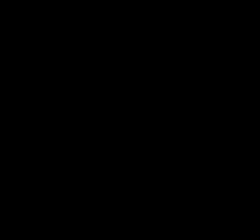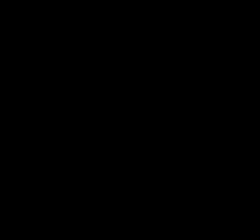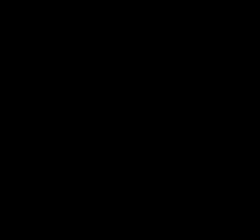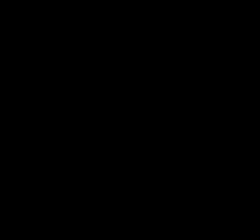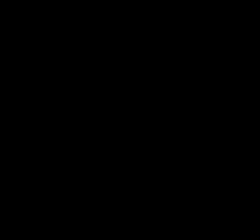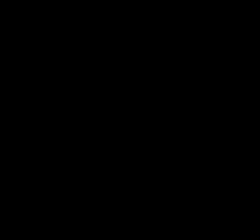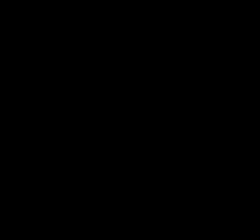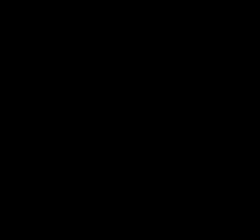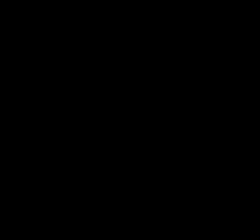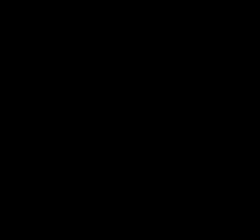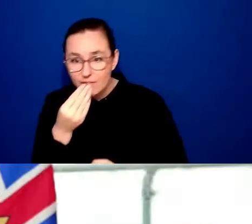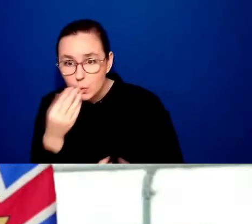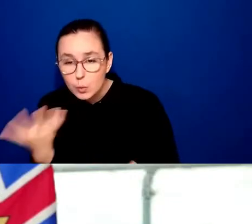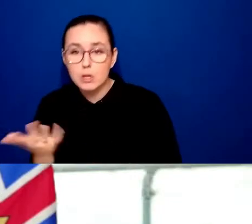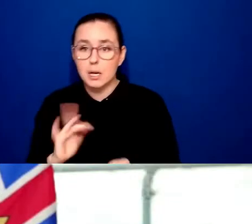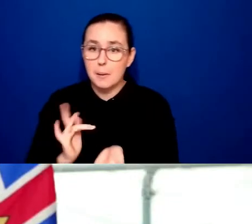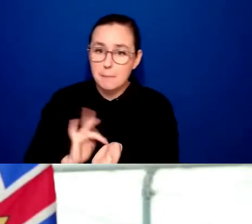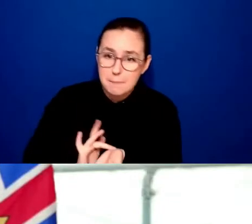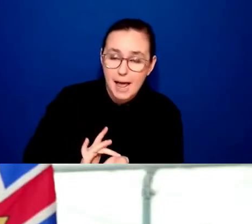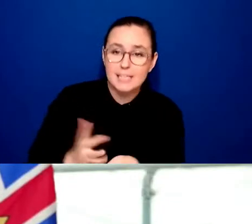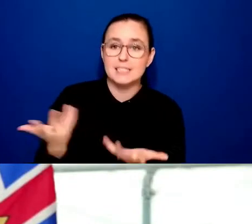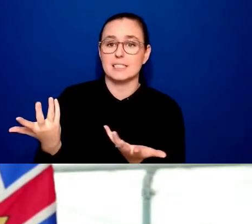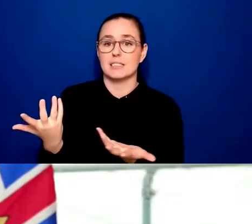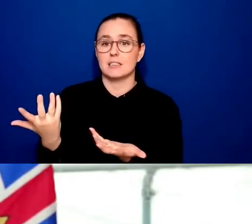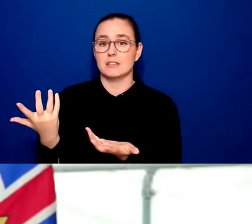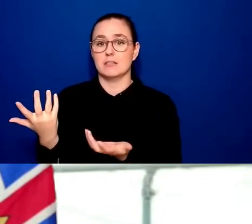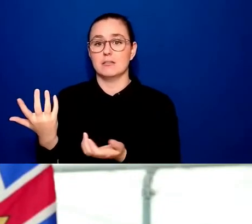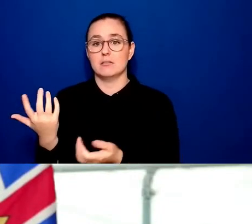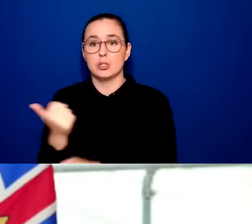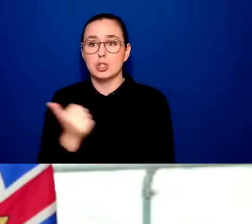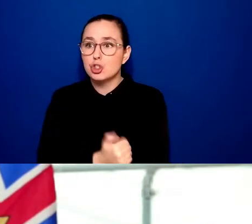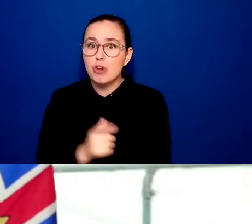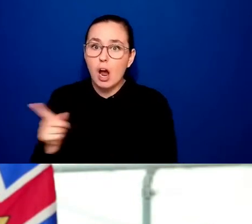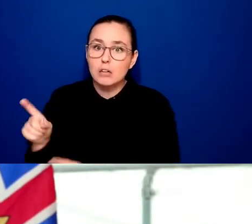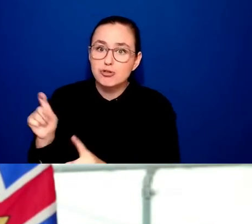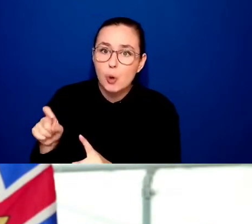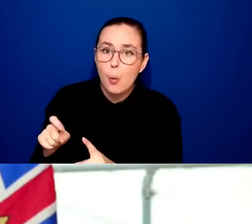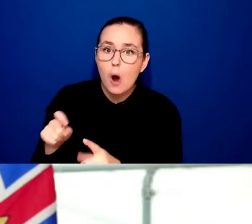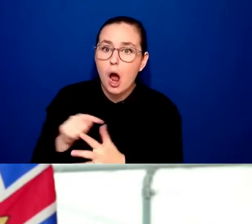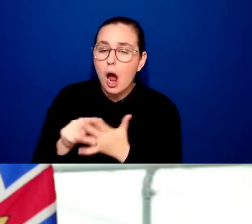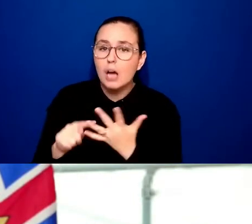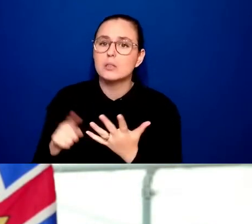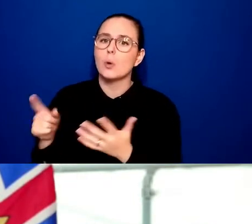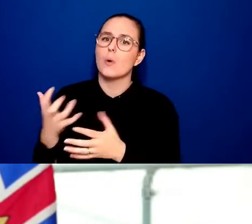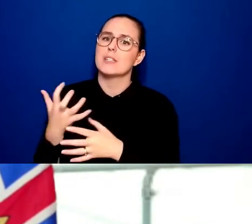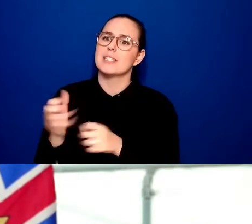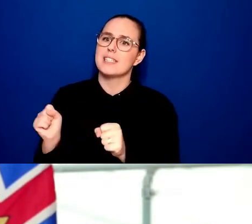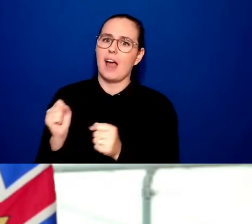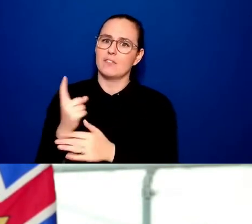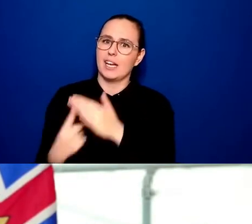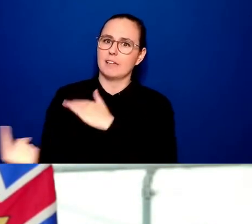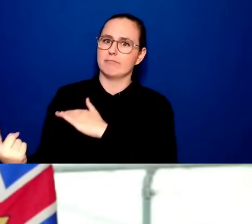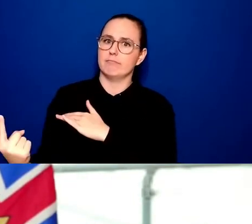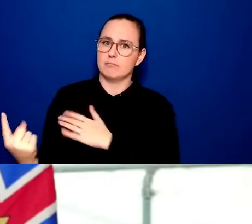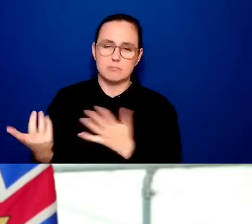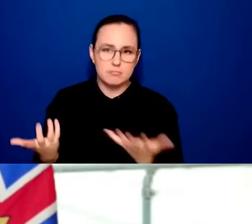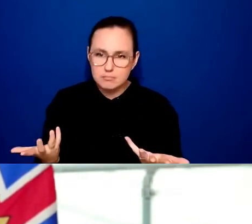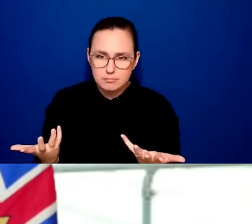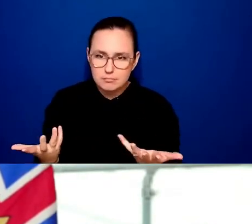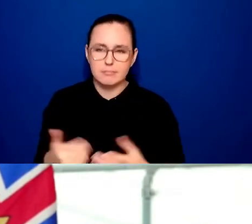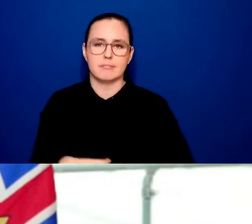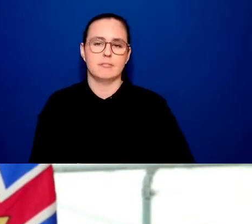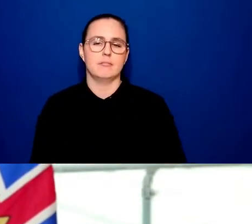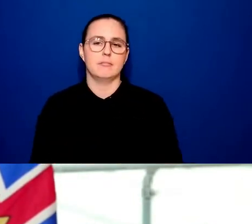medicine and the drugs they need so that they can safely isolate and recover. We are